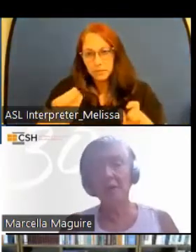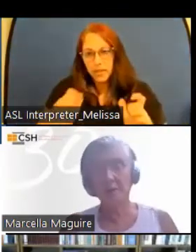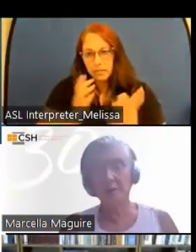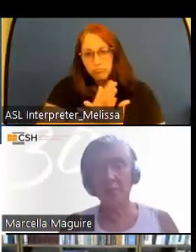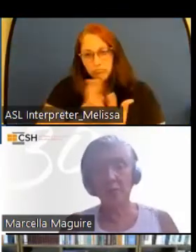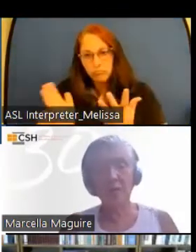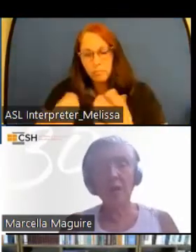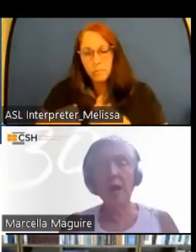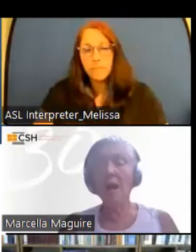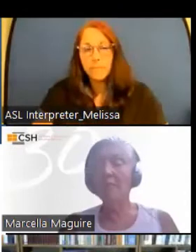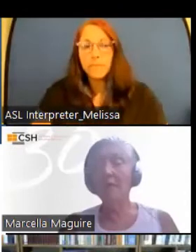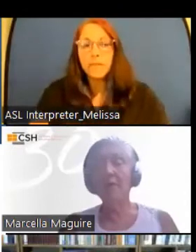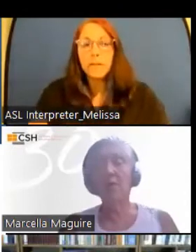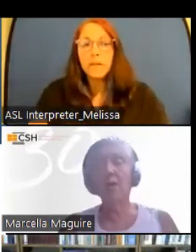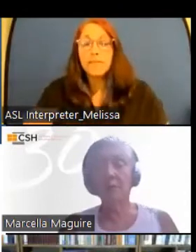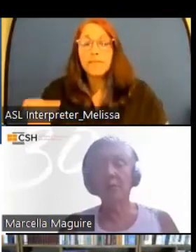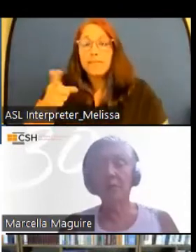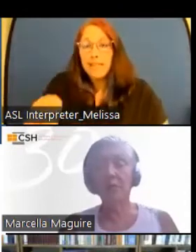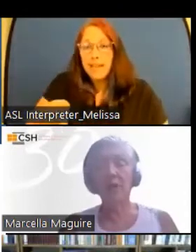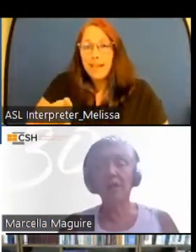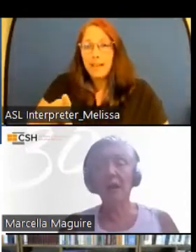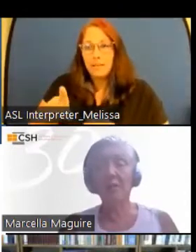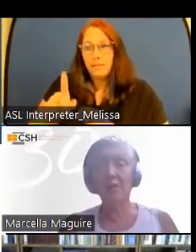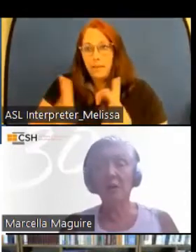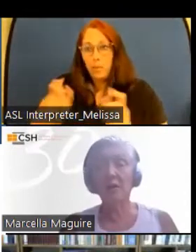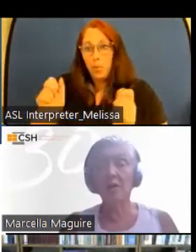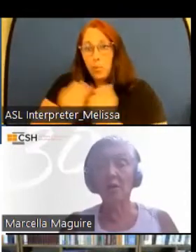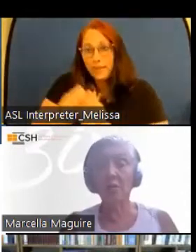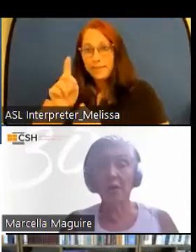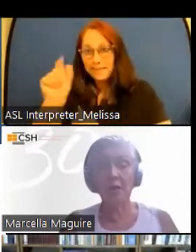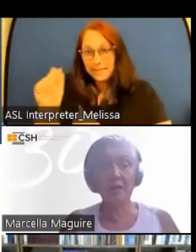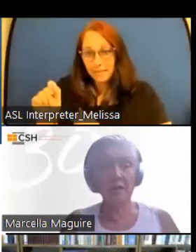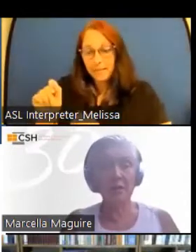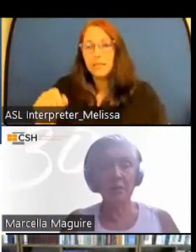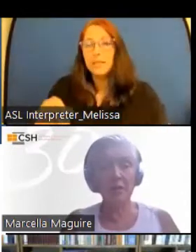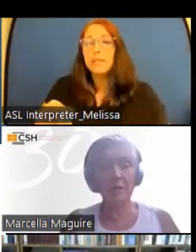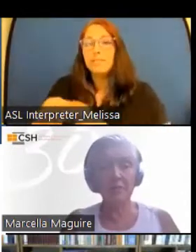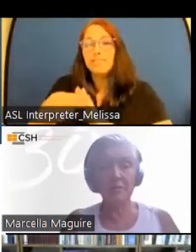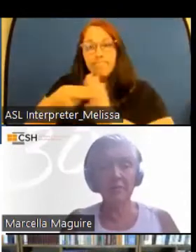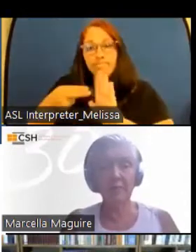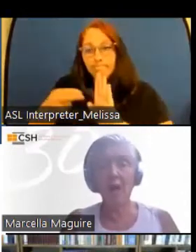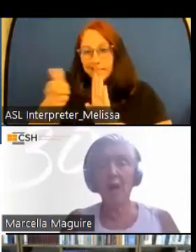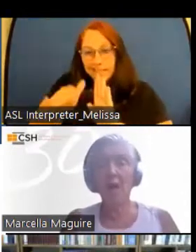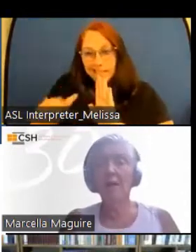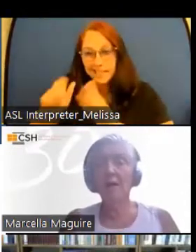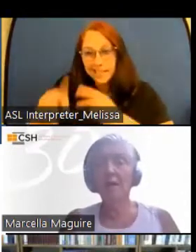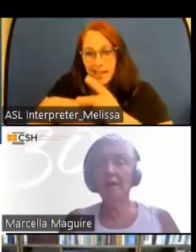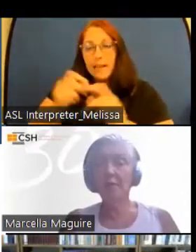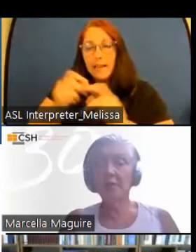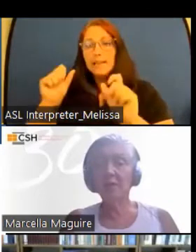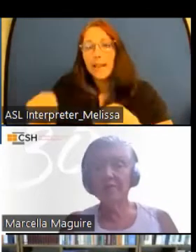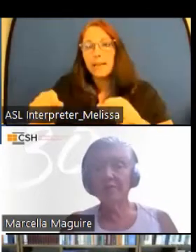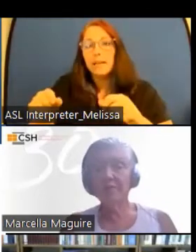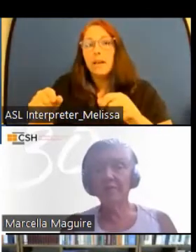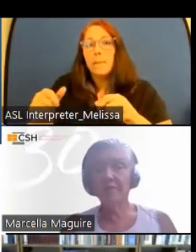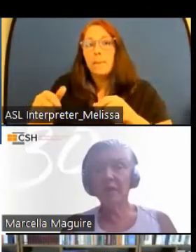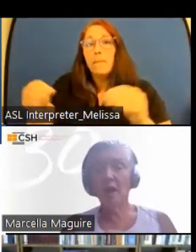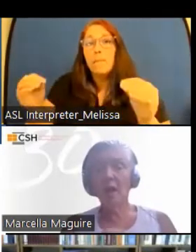more likely to be poor, and therefore, especially with the rising housing costs, are more likely to be homeless. Next slide,